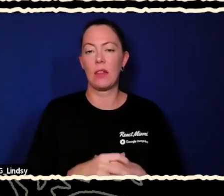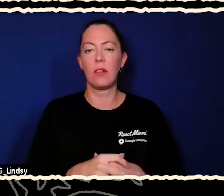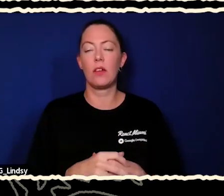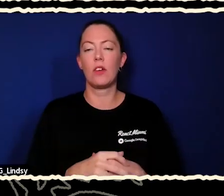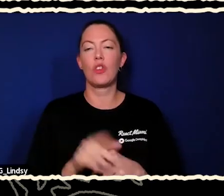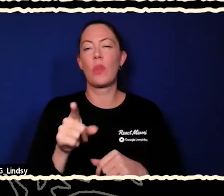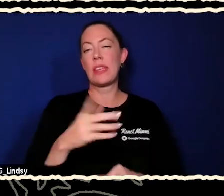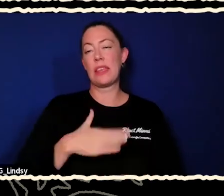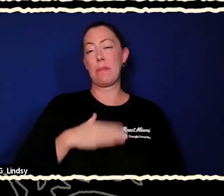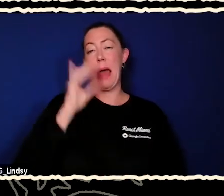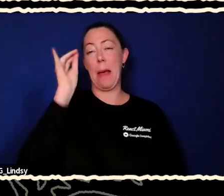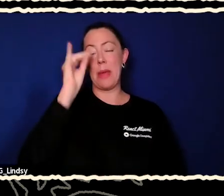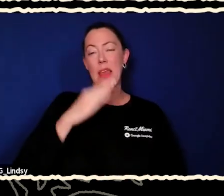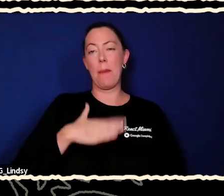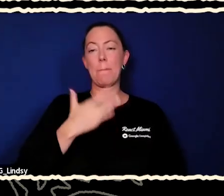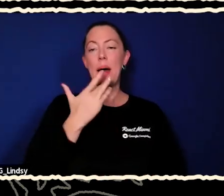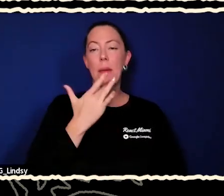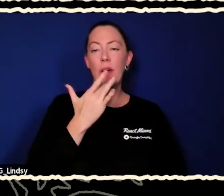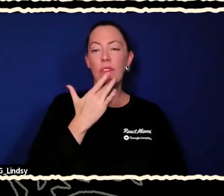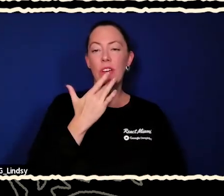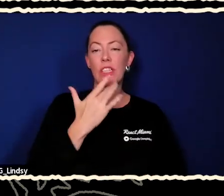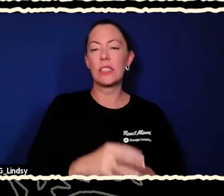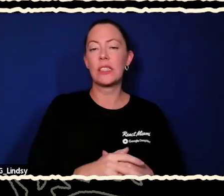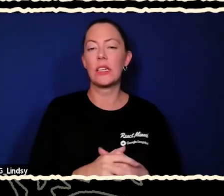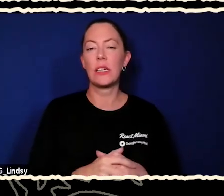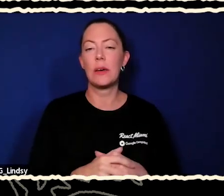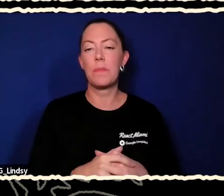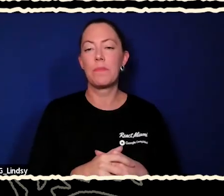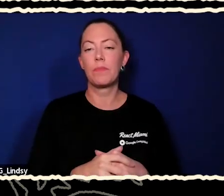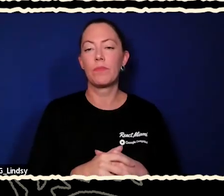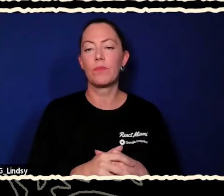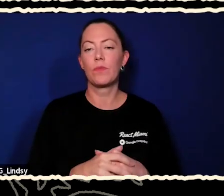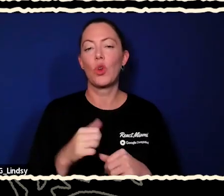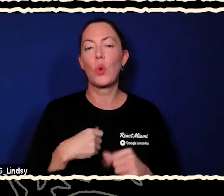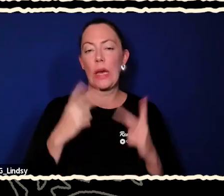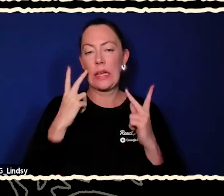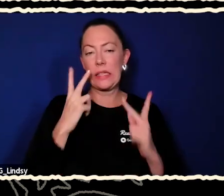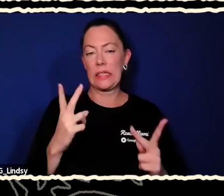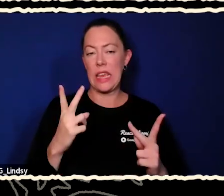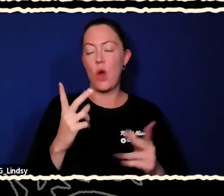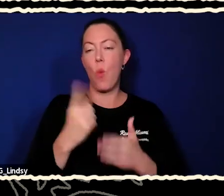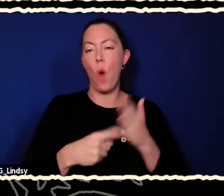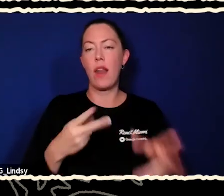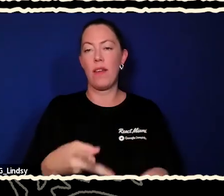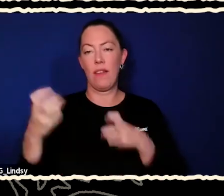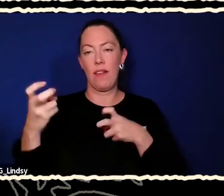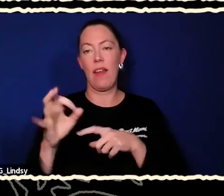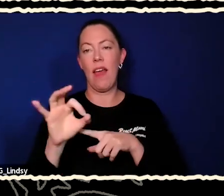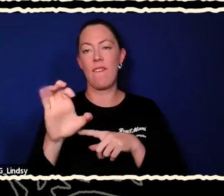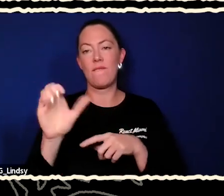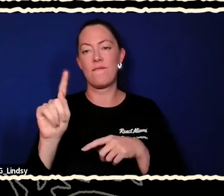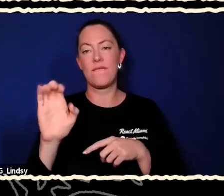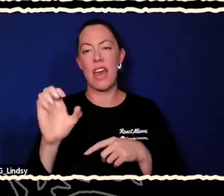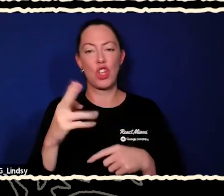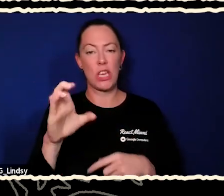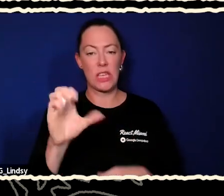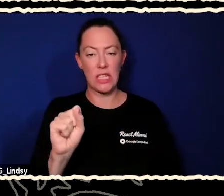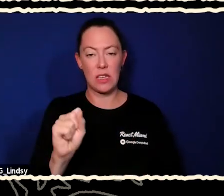my preference. Axios is already an abstraction of my fetch, so going to be